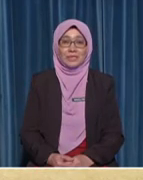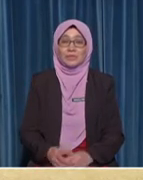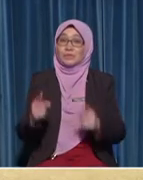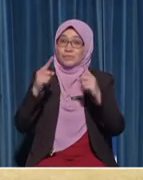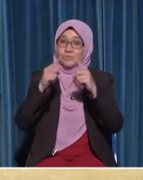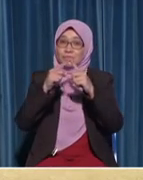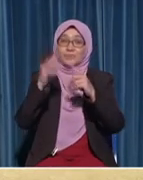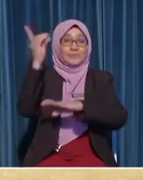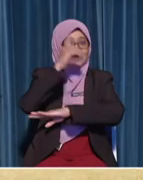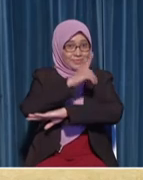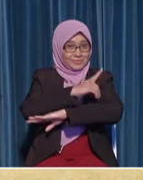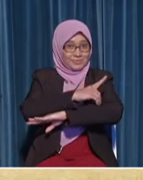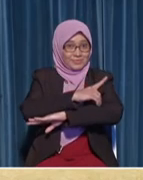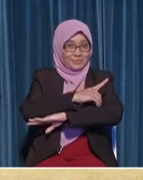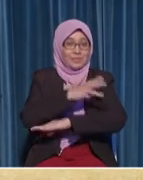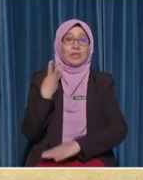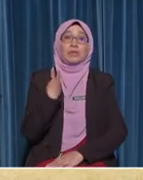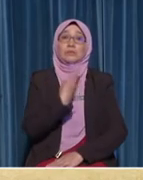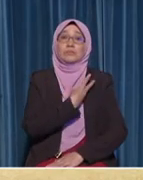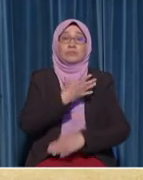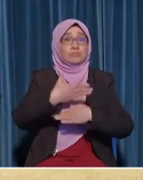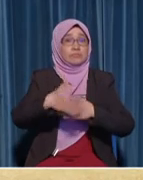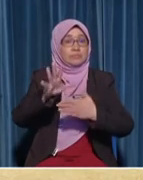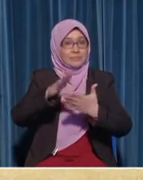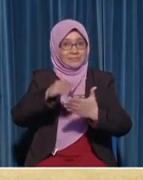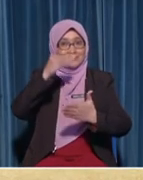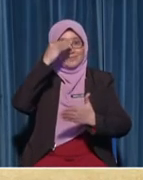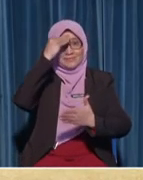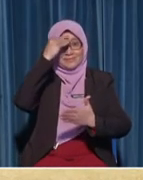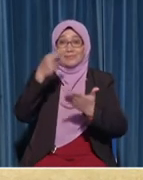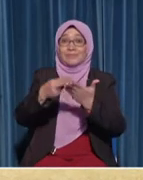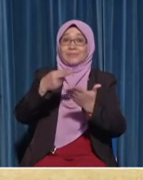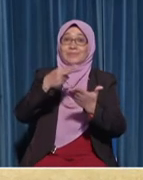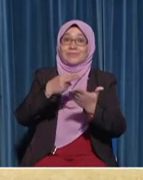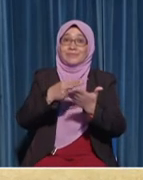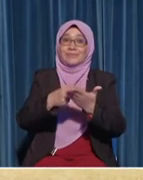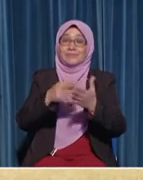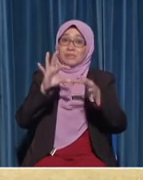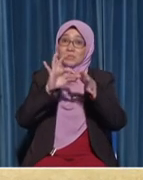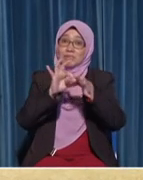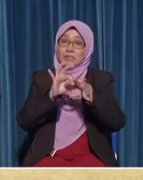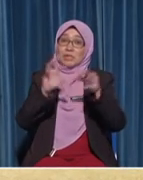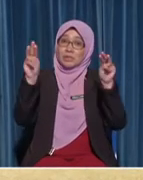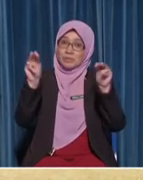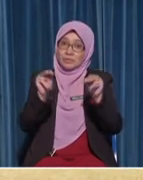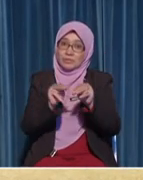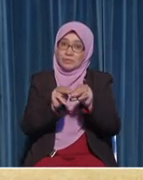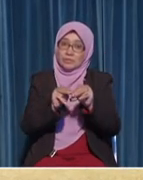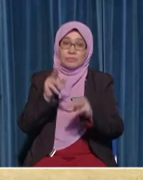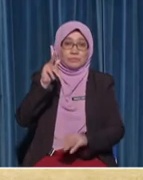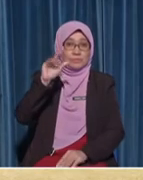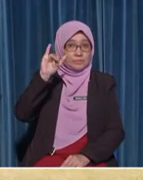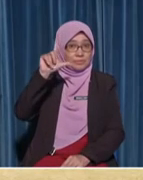So, today we have learned the unit of mass, which are